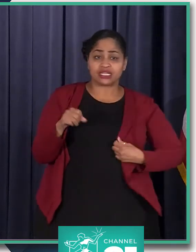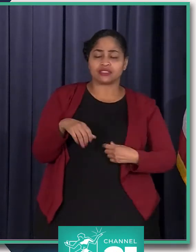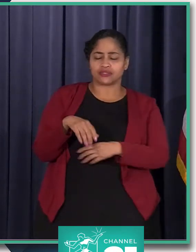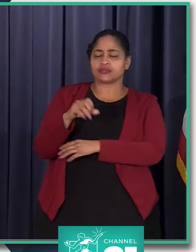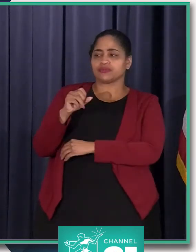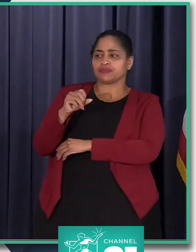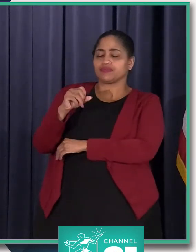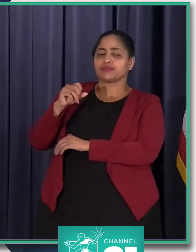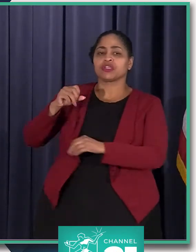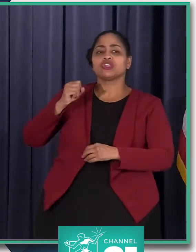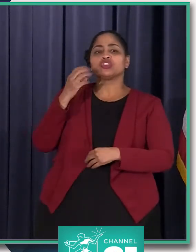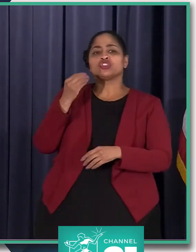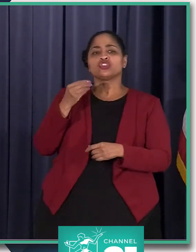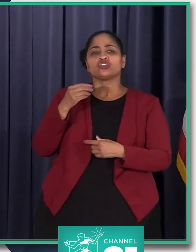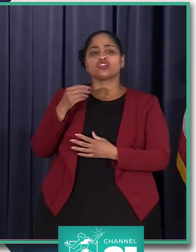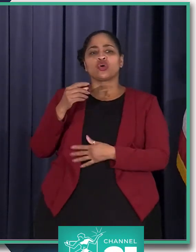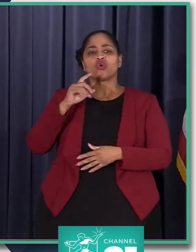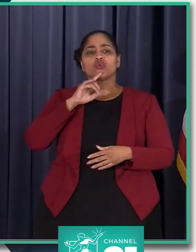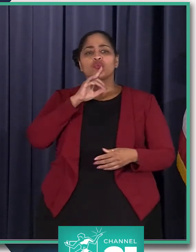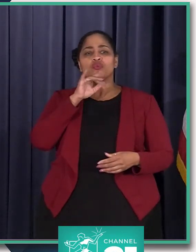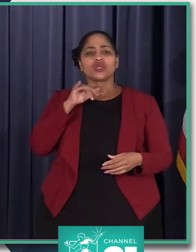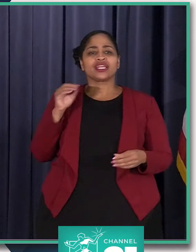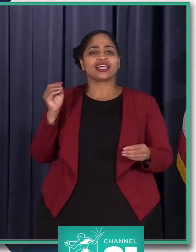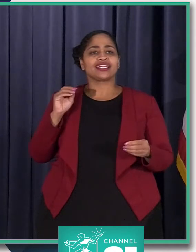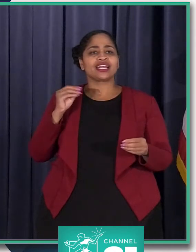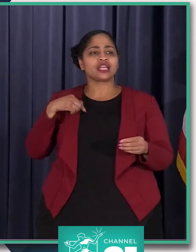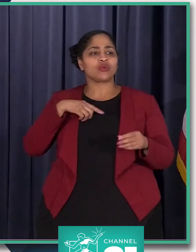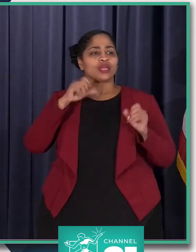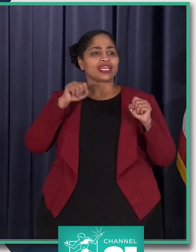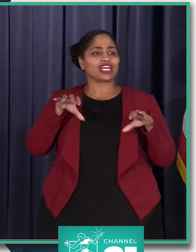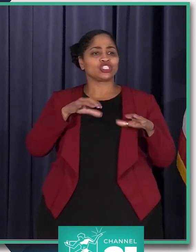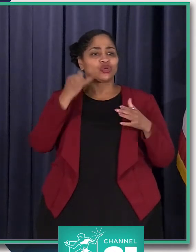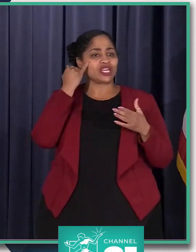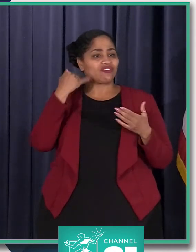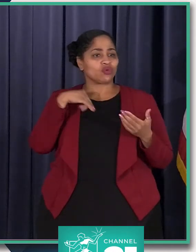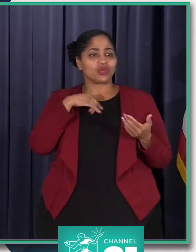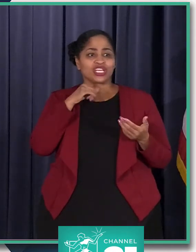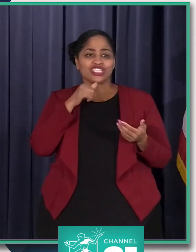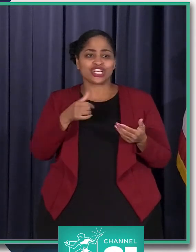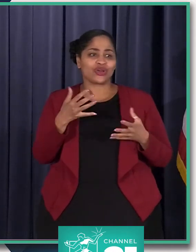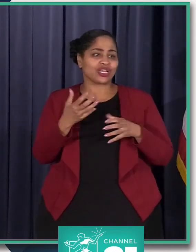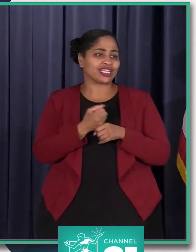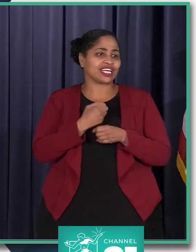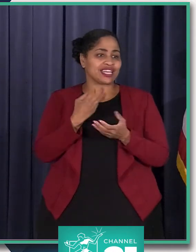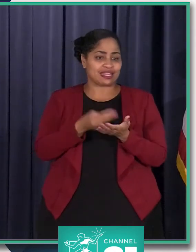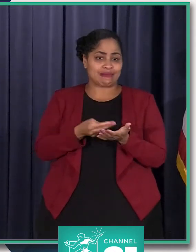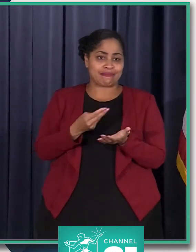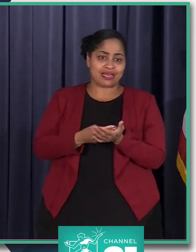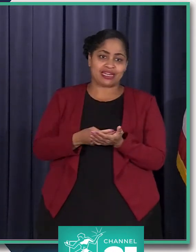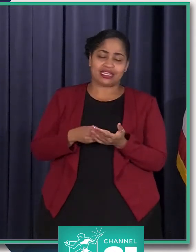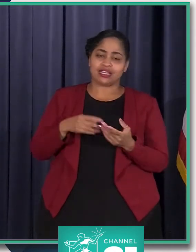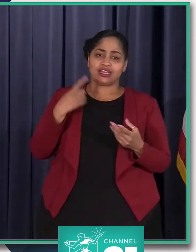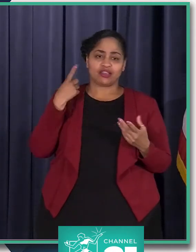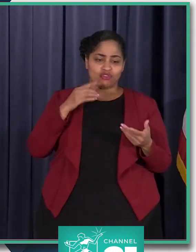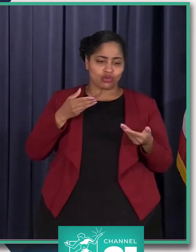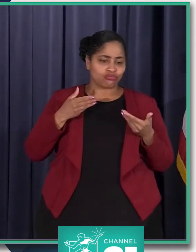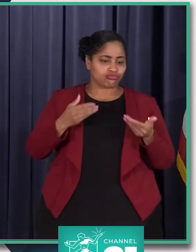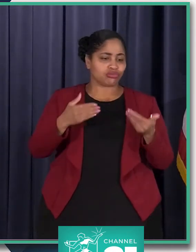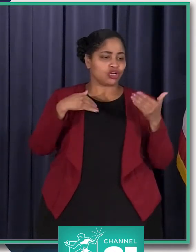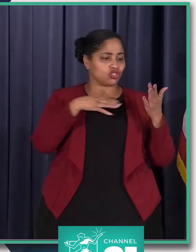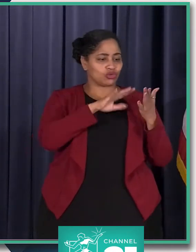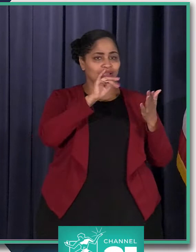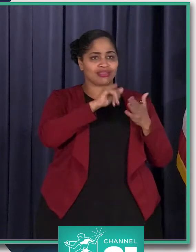Okay, so there isn't really anything else we can do if we don't get the funds to address it. And